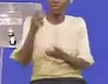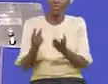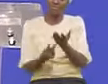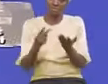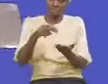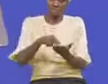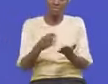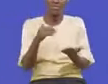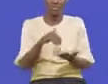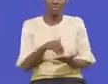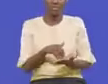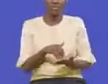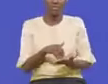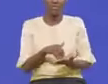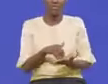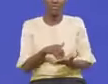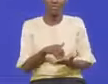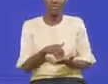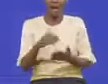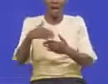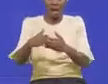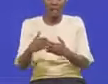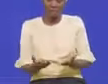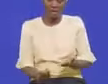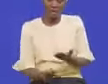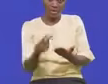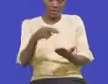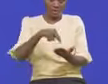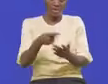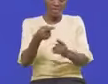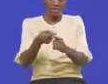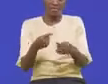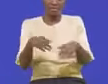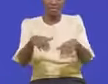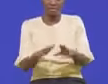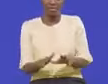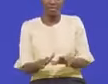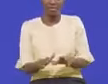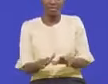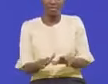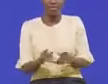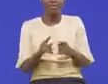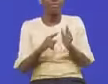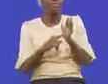Le ŋkeke tɔa gbea, o fɔe ɖe tsitre. Esi o fɔ tsɔ me kuku dome megbea.